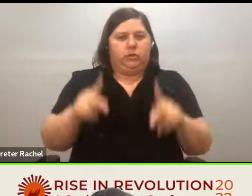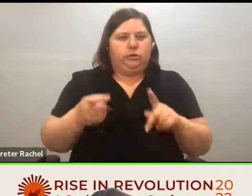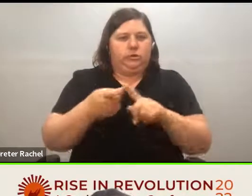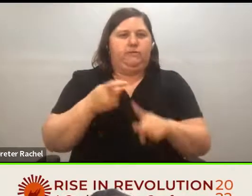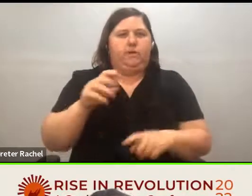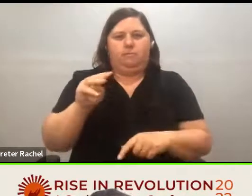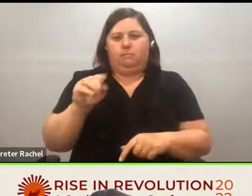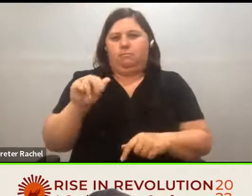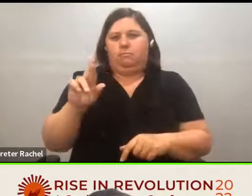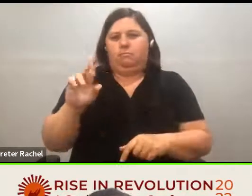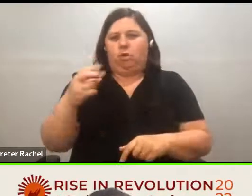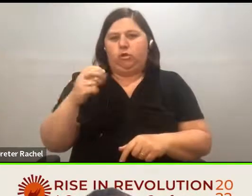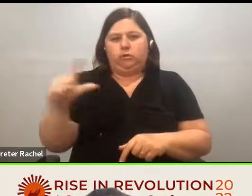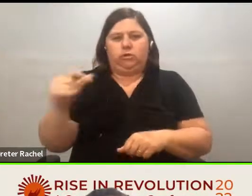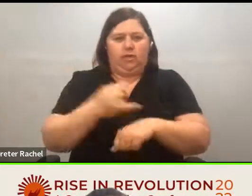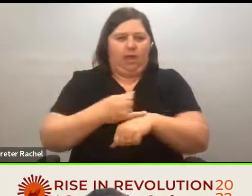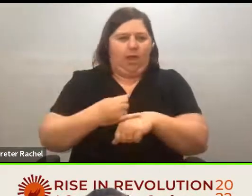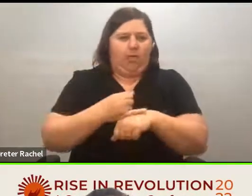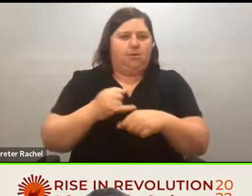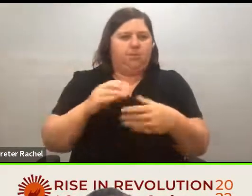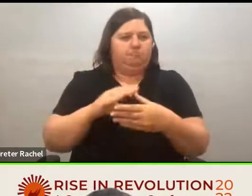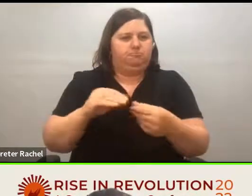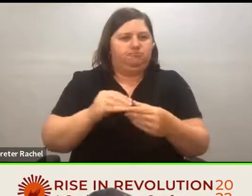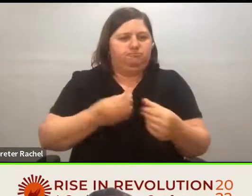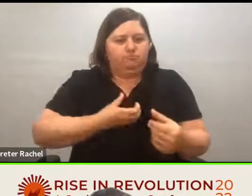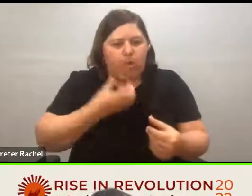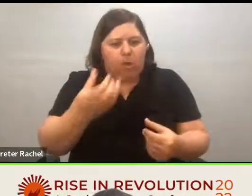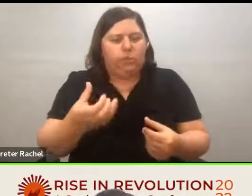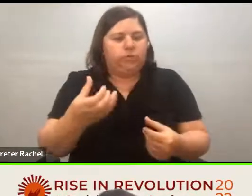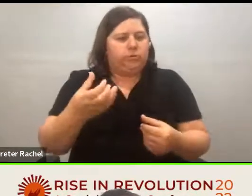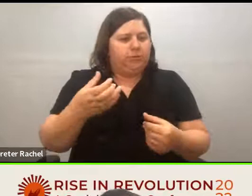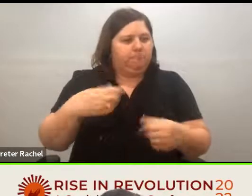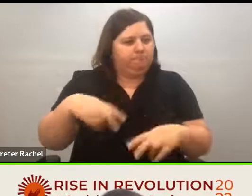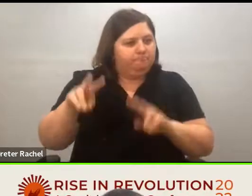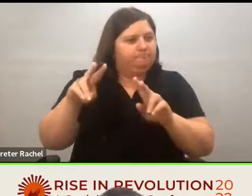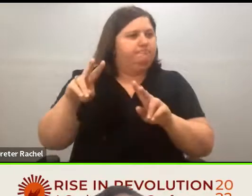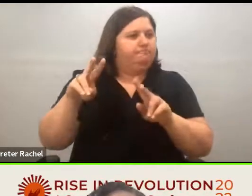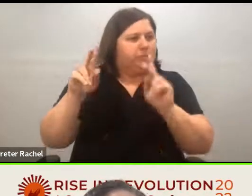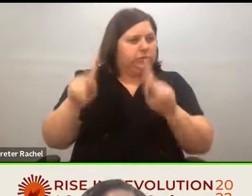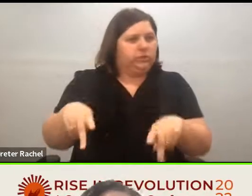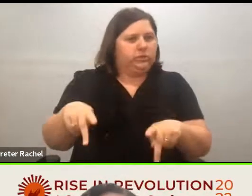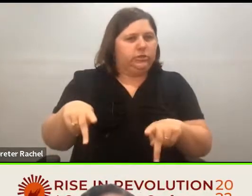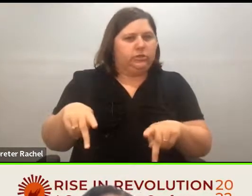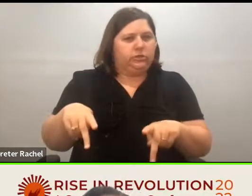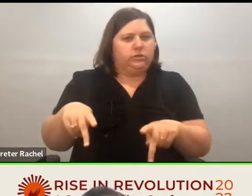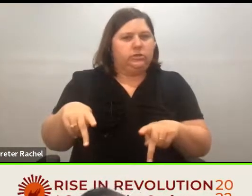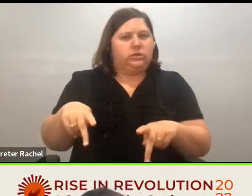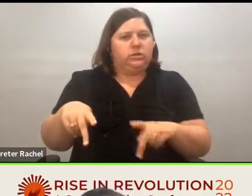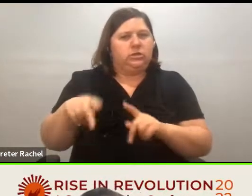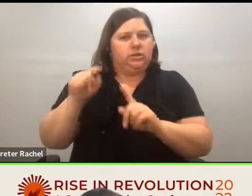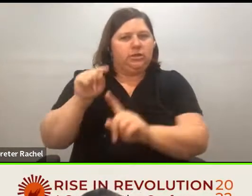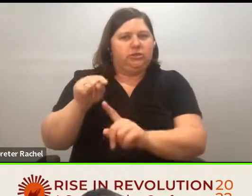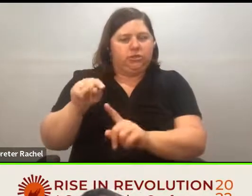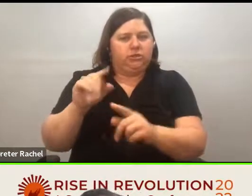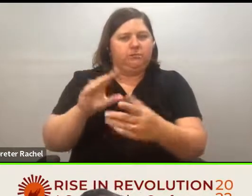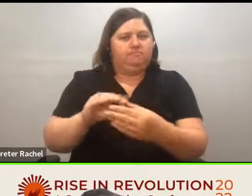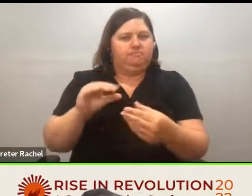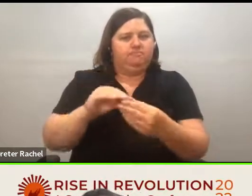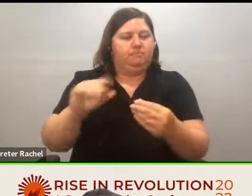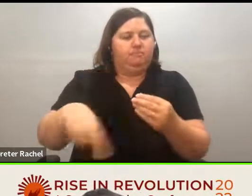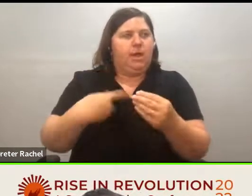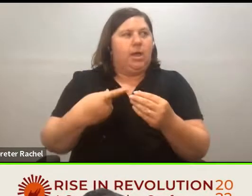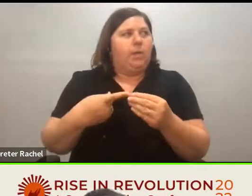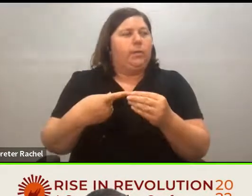poet, political figure, Kathy Jetn il-Kijiner, and she was speaking